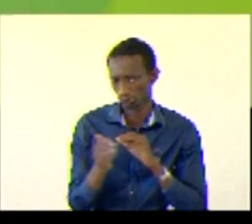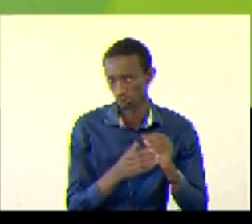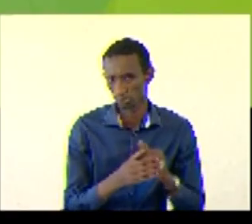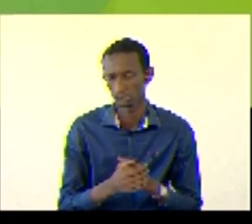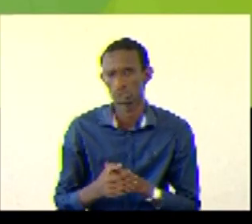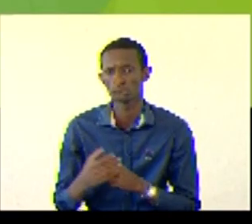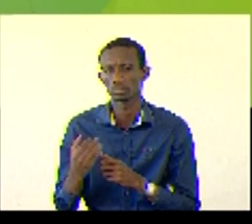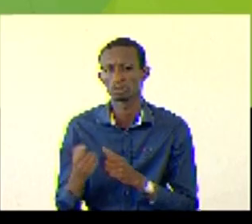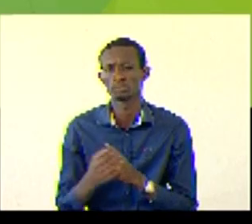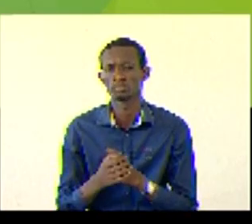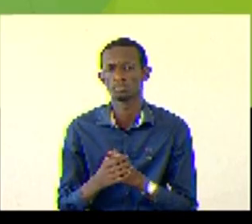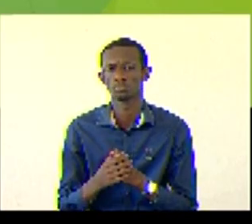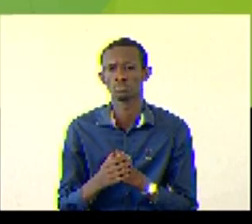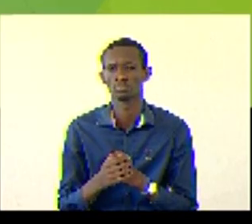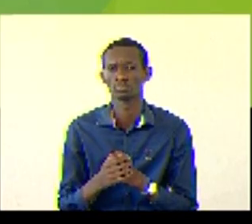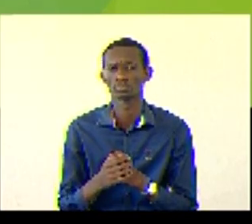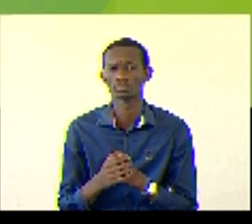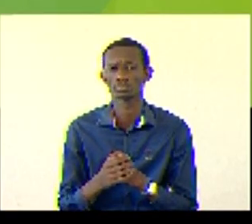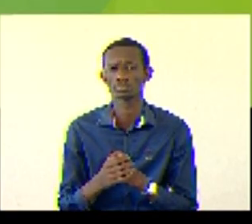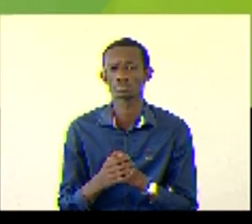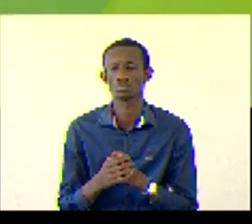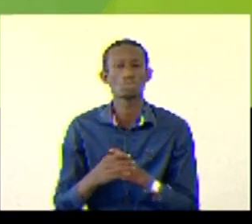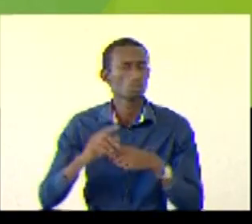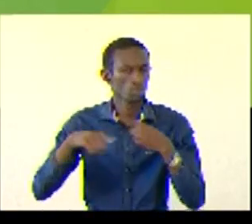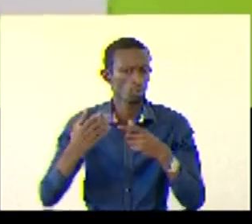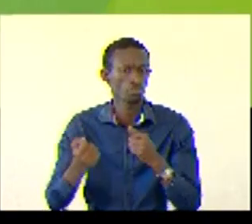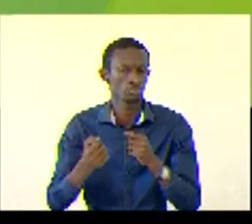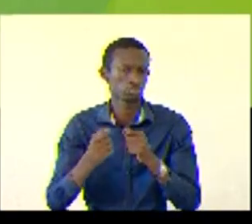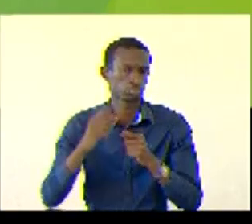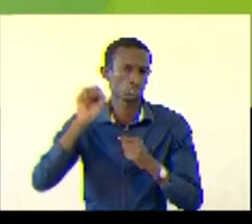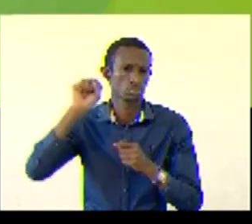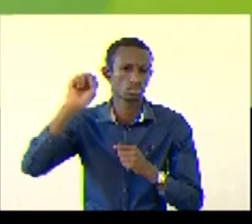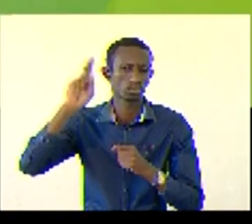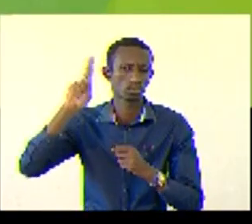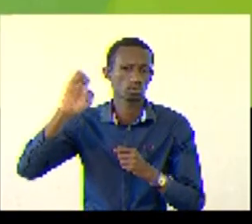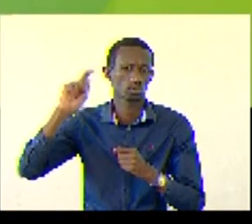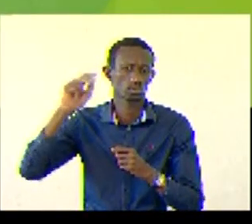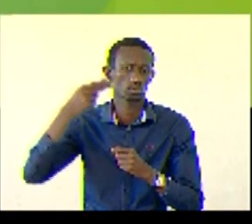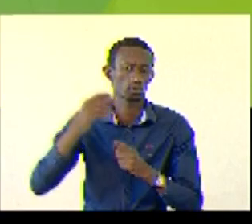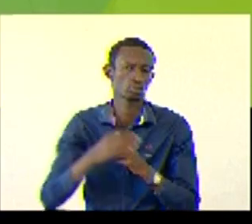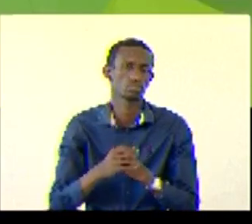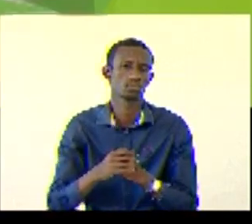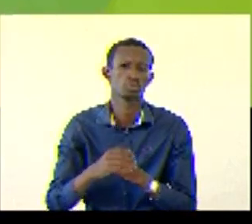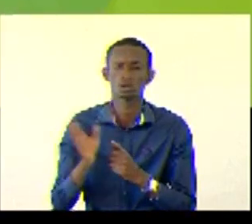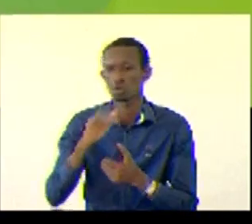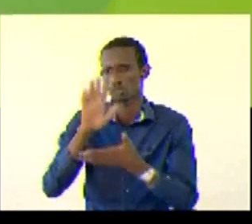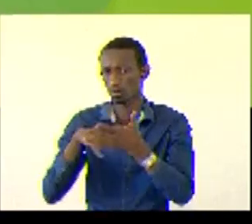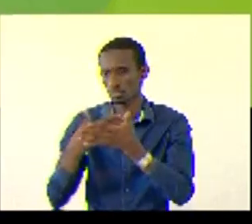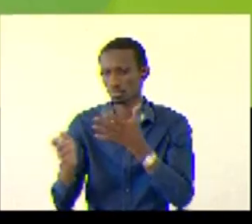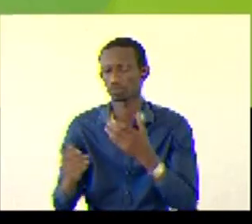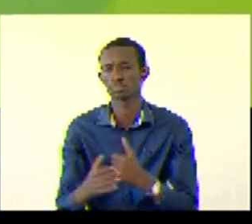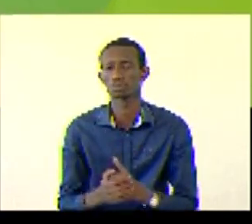said you already have the sketch graph. You have already the sketch